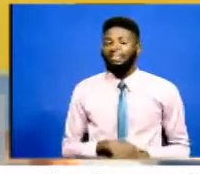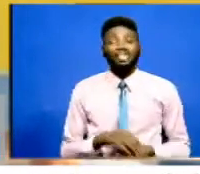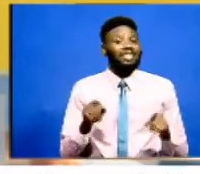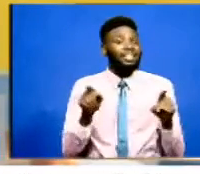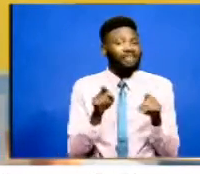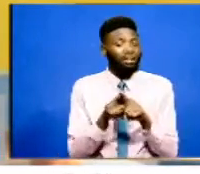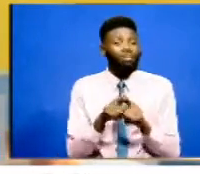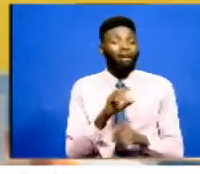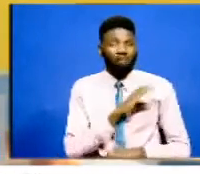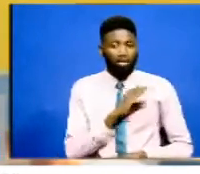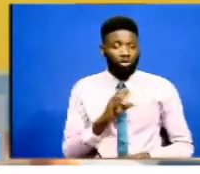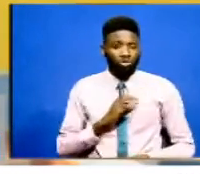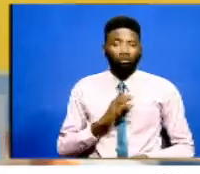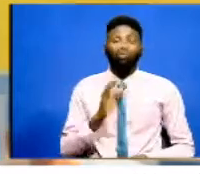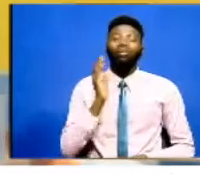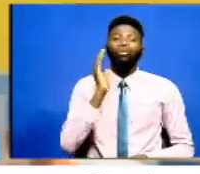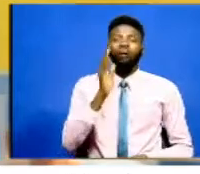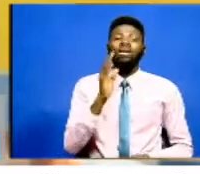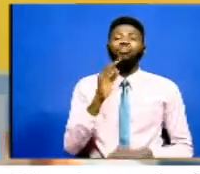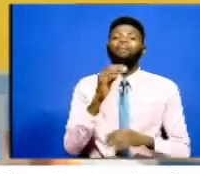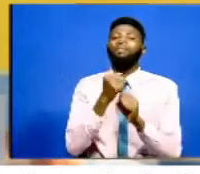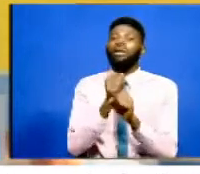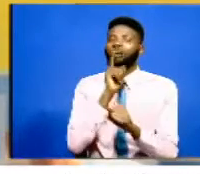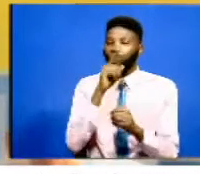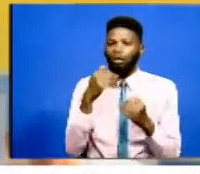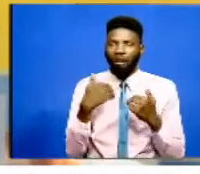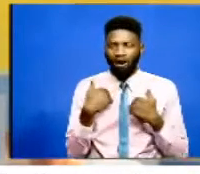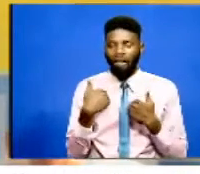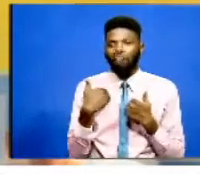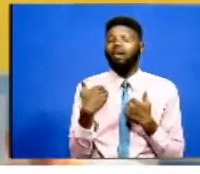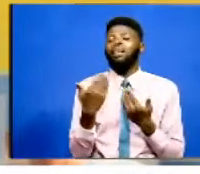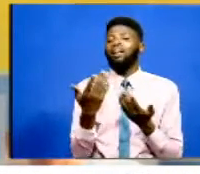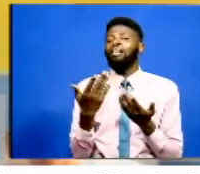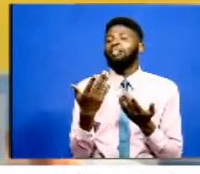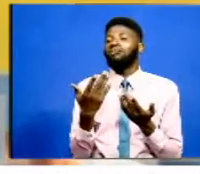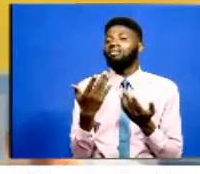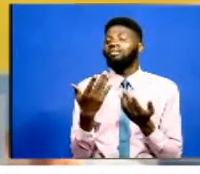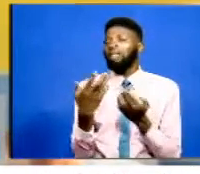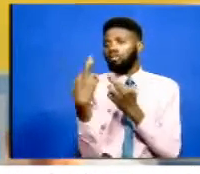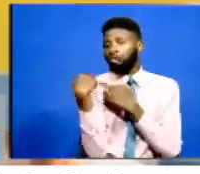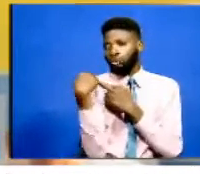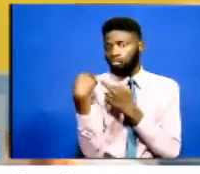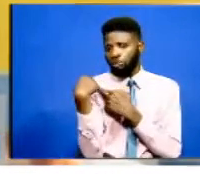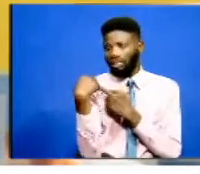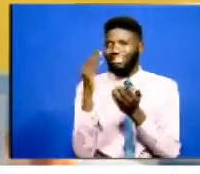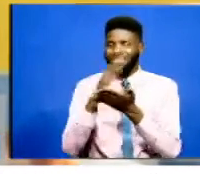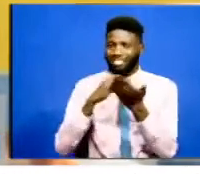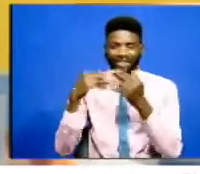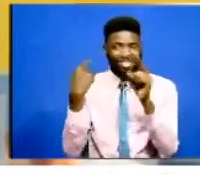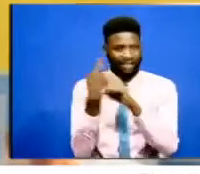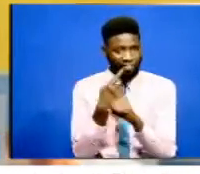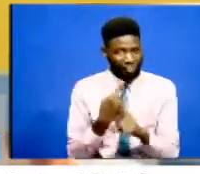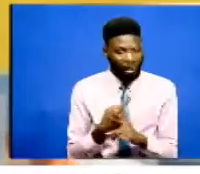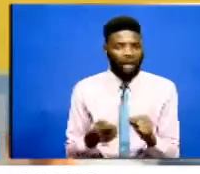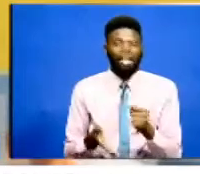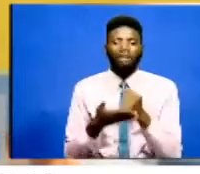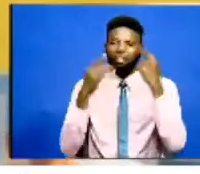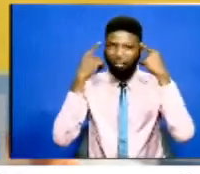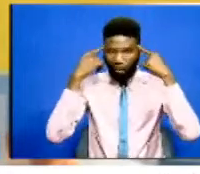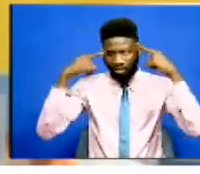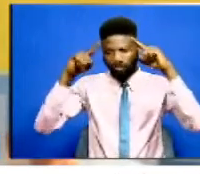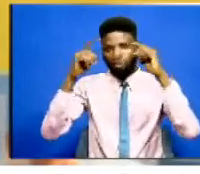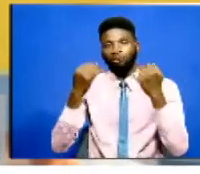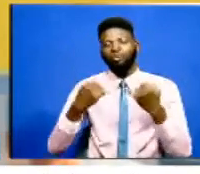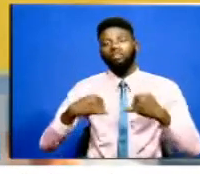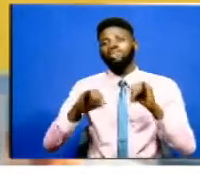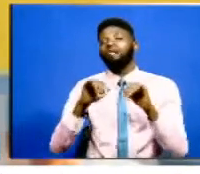promote mutual accountability between the sectors for the successful implementation of the National Malaria Strategic